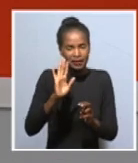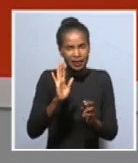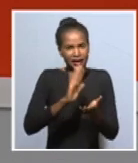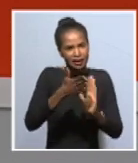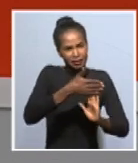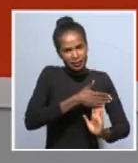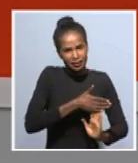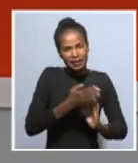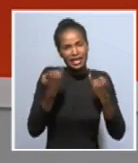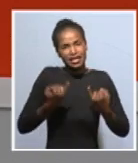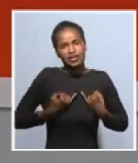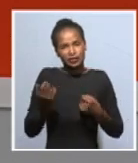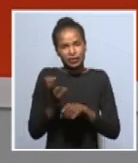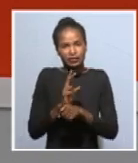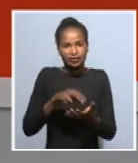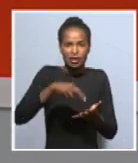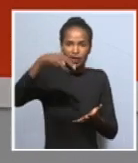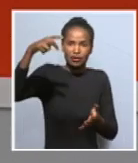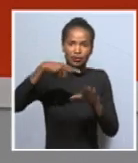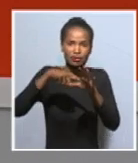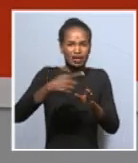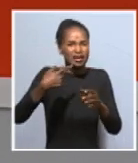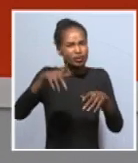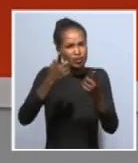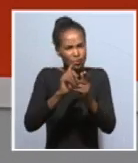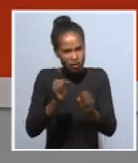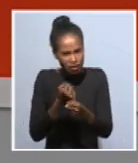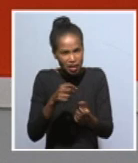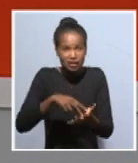safe. Enjoy the public holiday tomorrow. Even if you can't go to church, seeing that it's